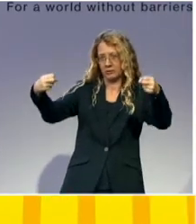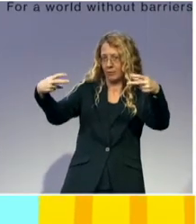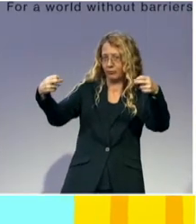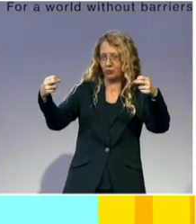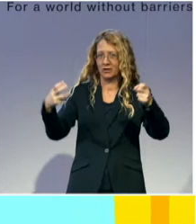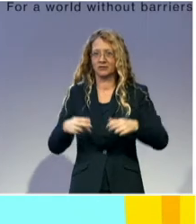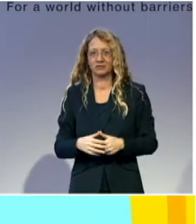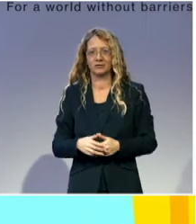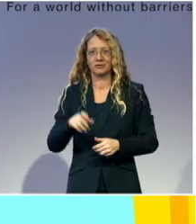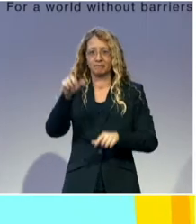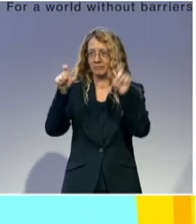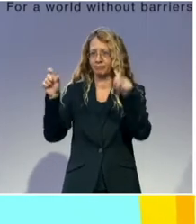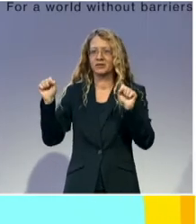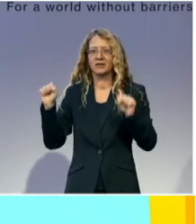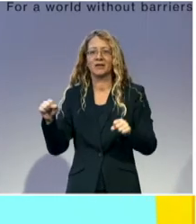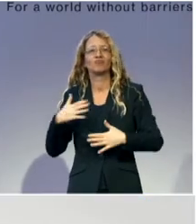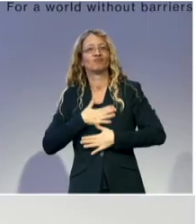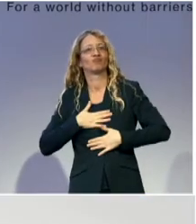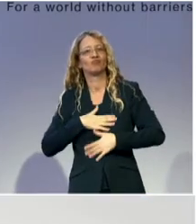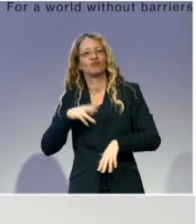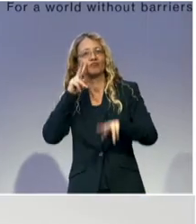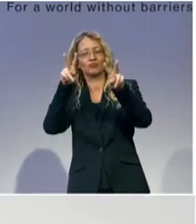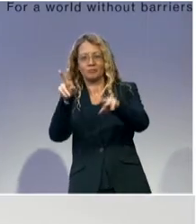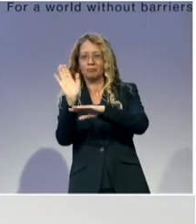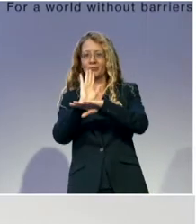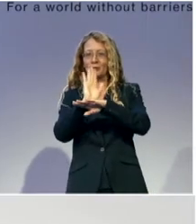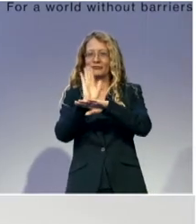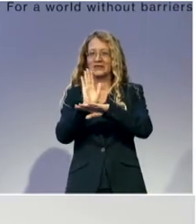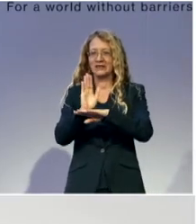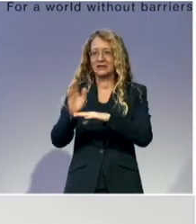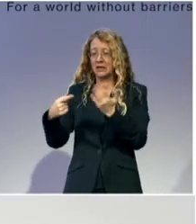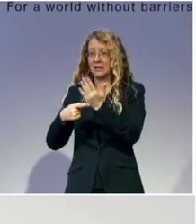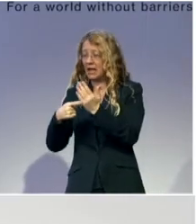can use without needing special equipment.